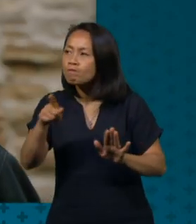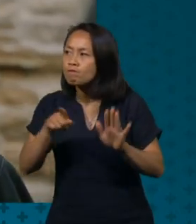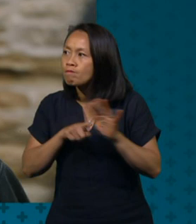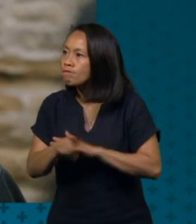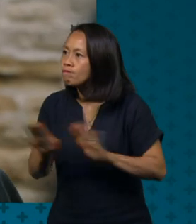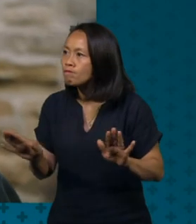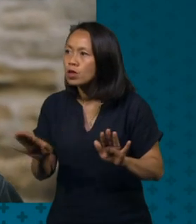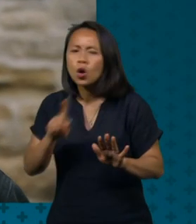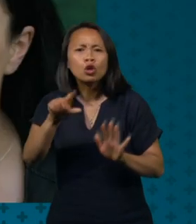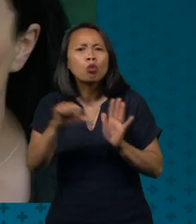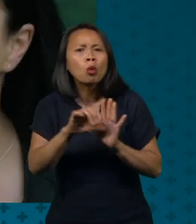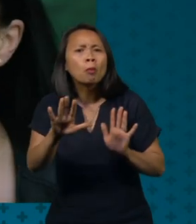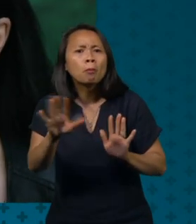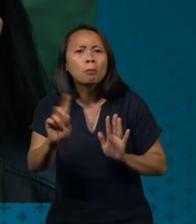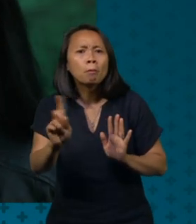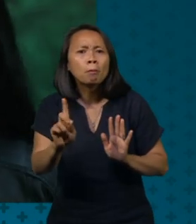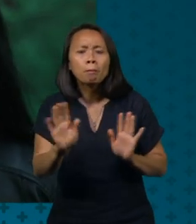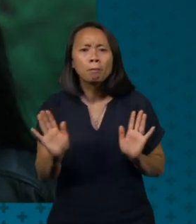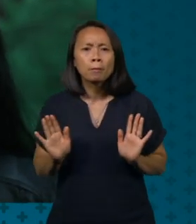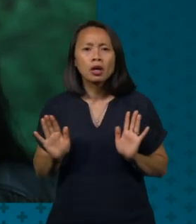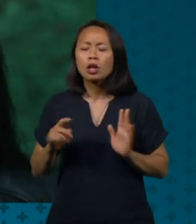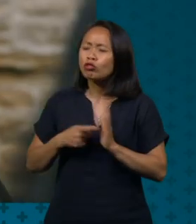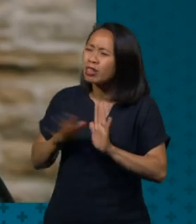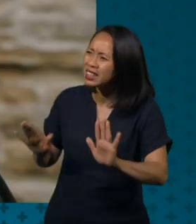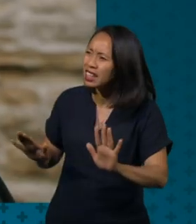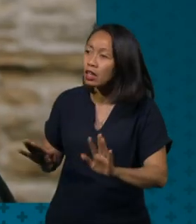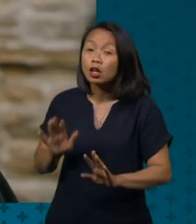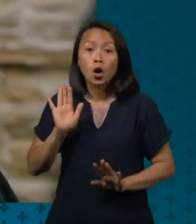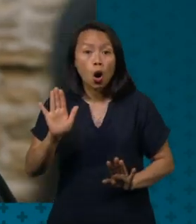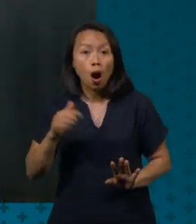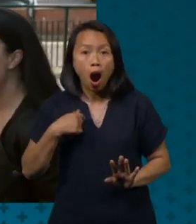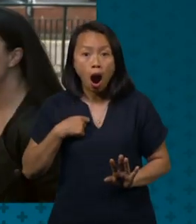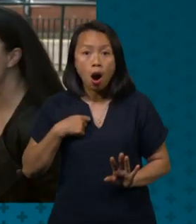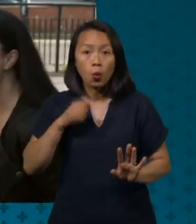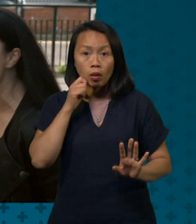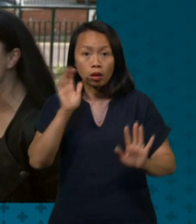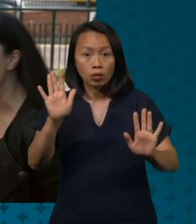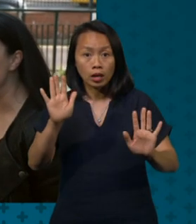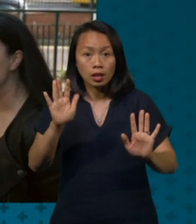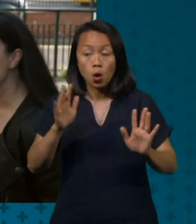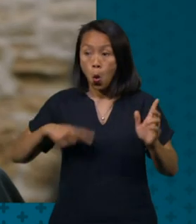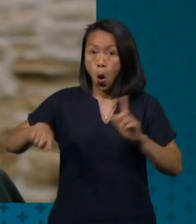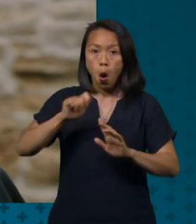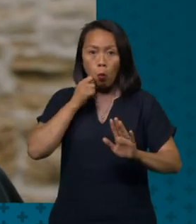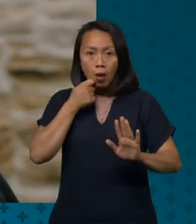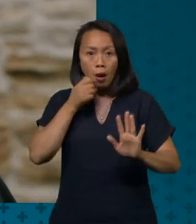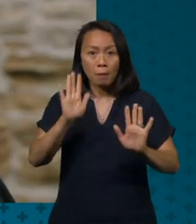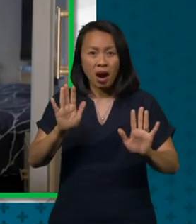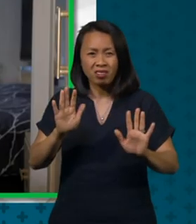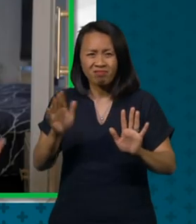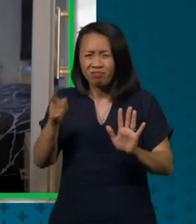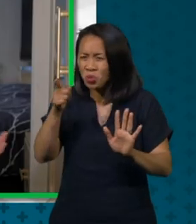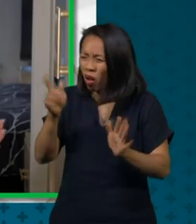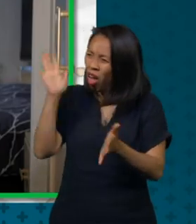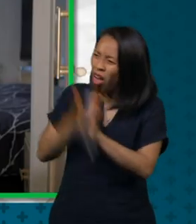problem is, Ryan. Tracy. Tomorrow I will. In fact, we all will. But there's no way on earth I'm gonna let you ruin Mike's big wedding day. I knew this was gonna be the